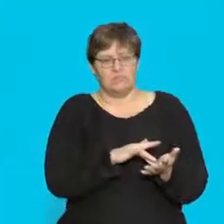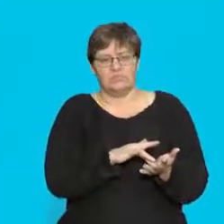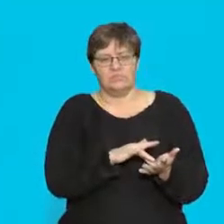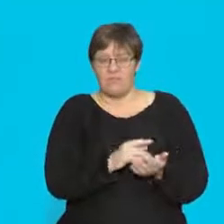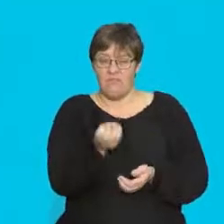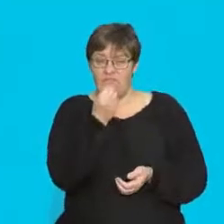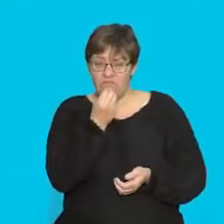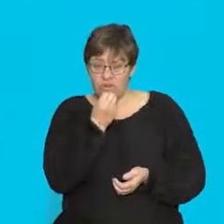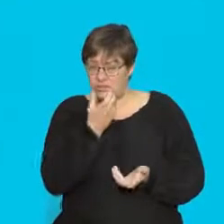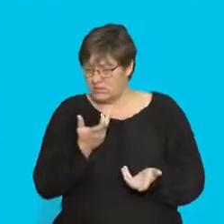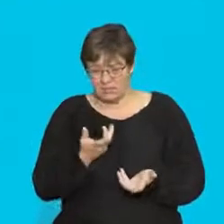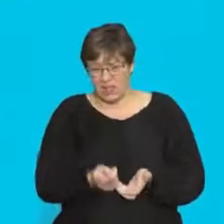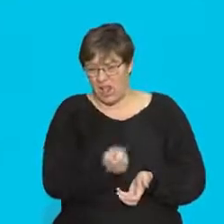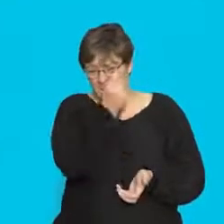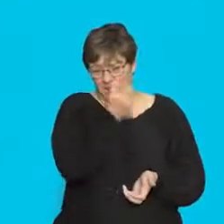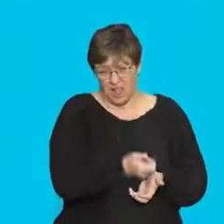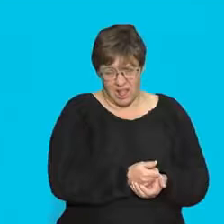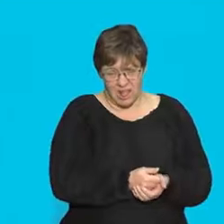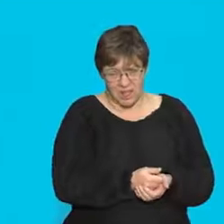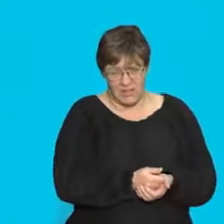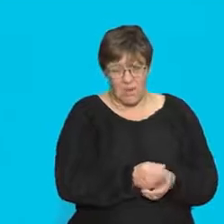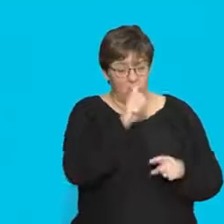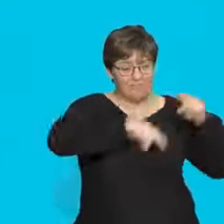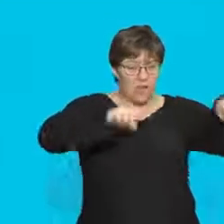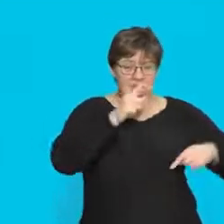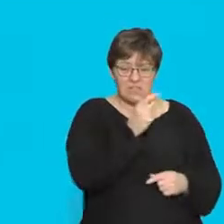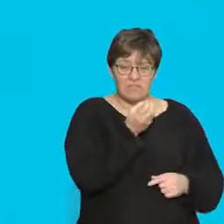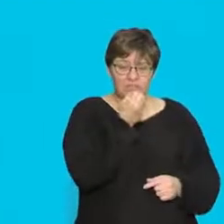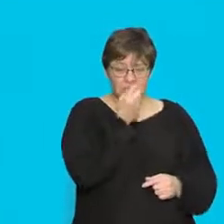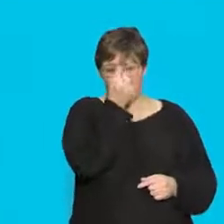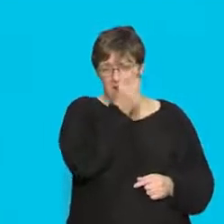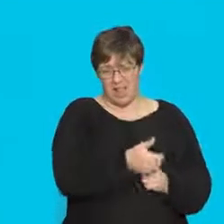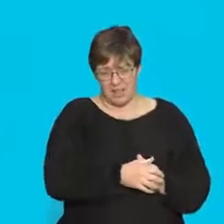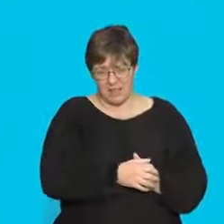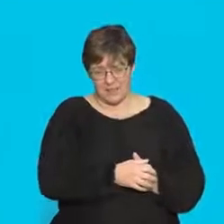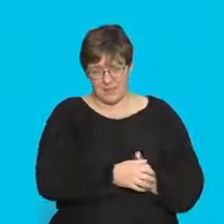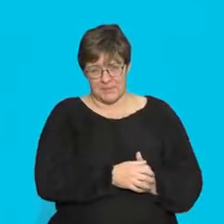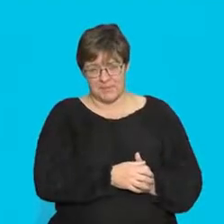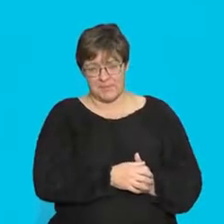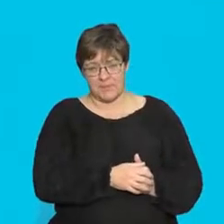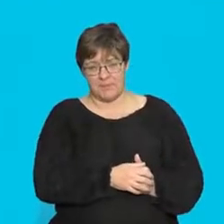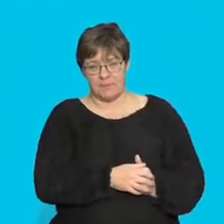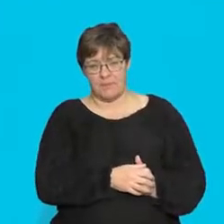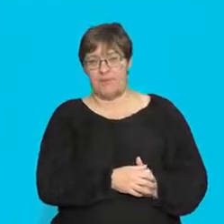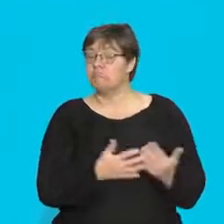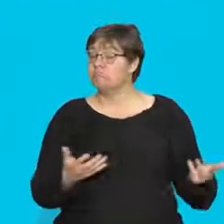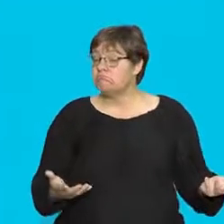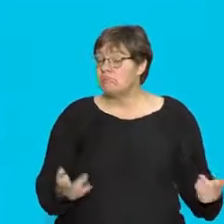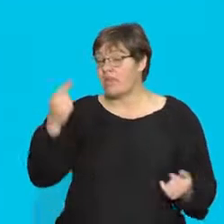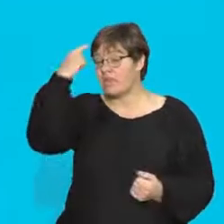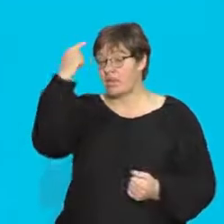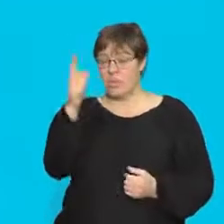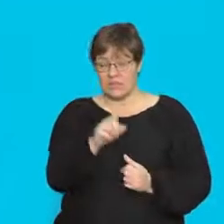one position, it's pretty limited in terms of the amount and variety of food that it could